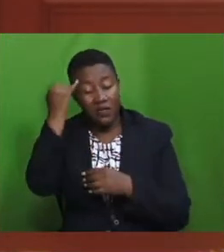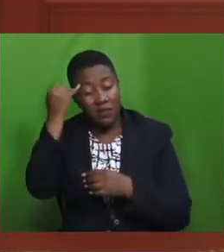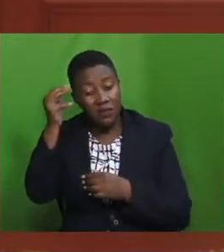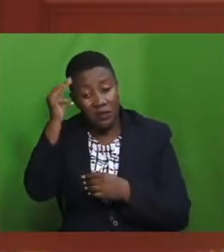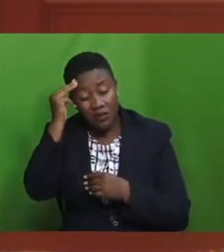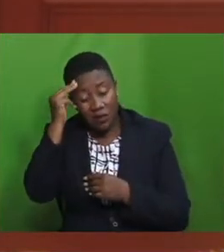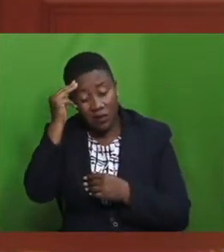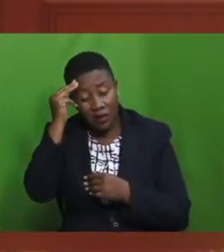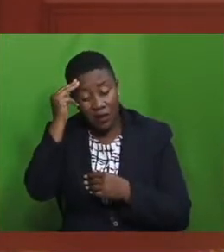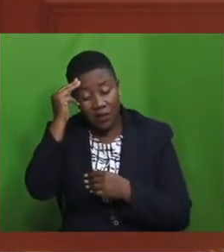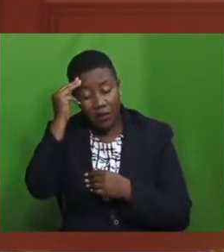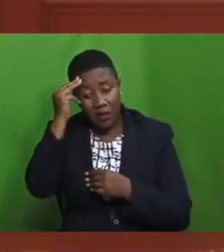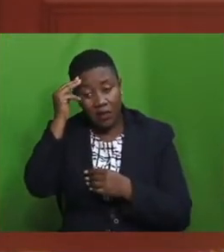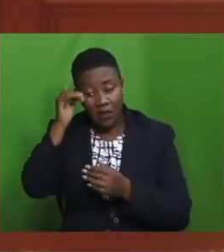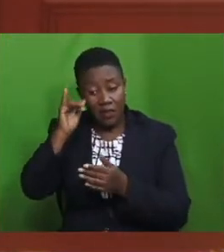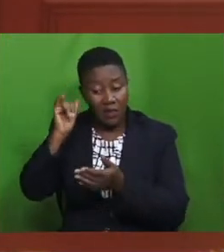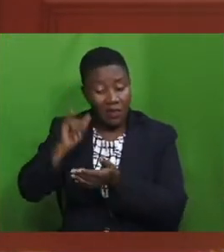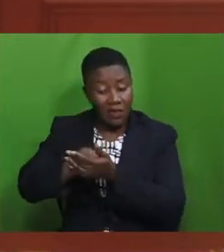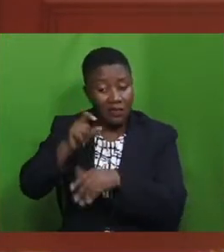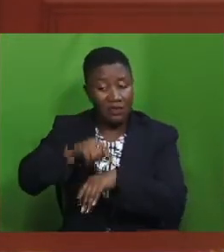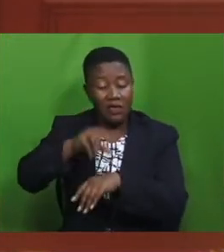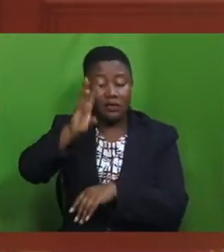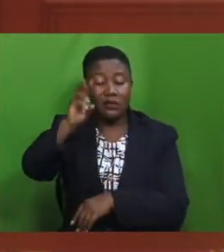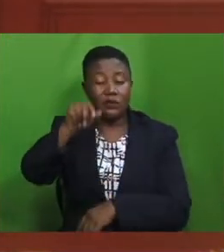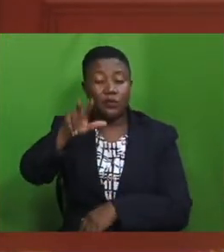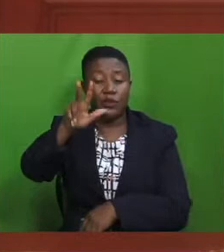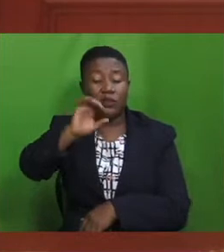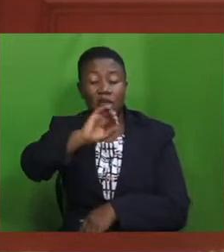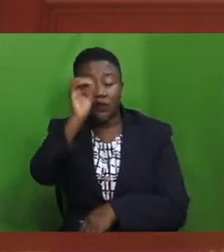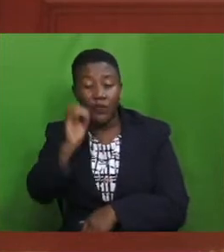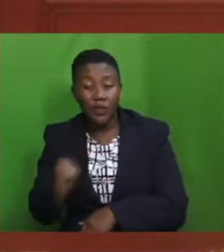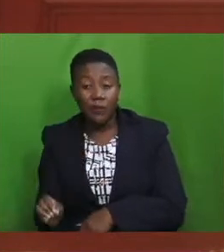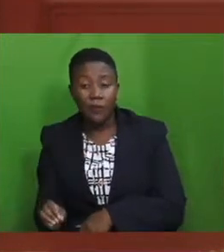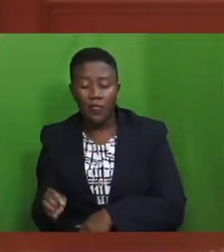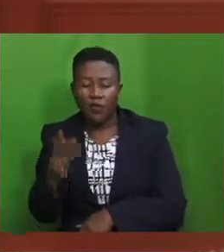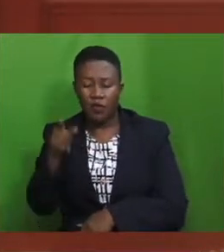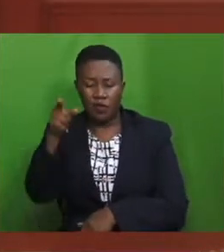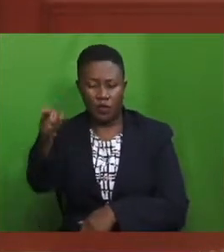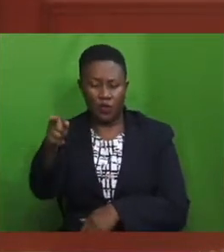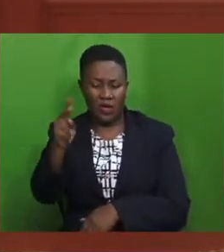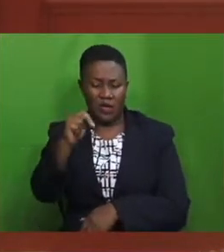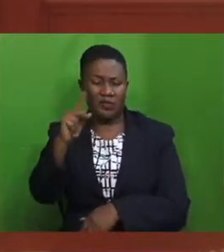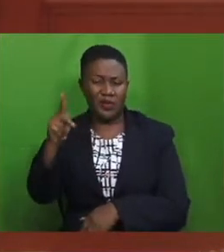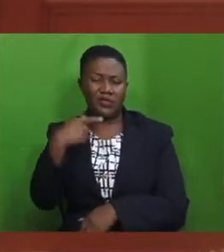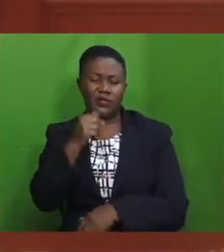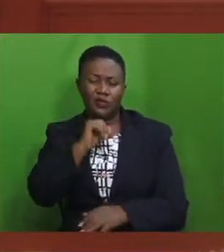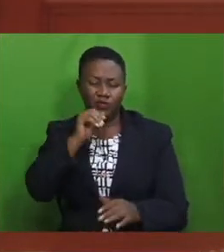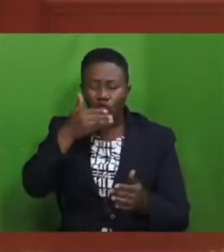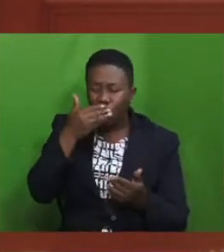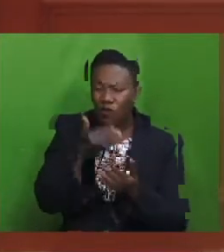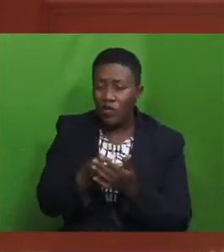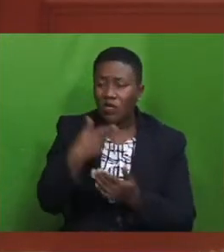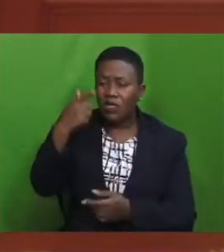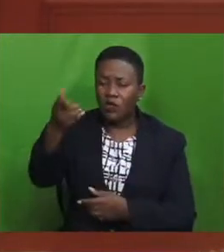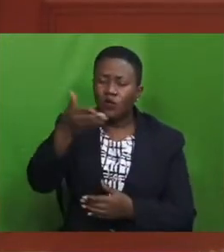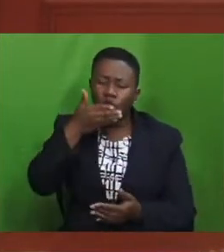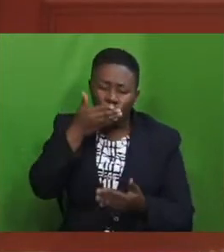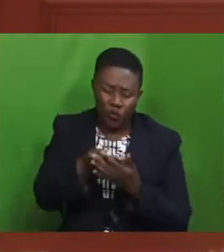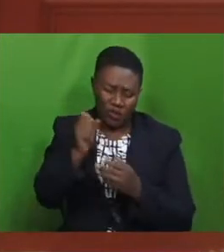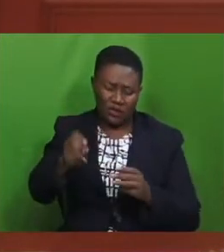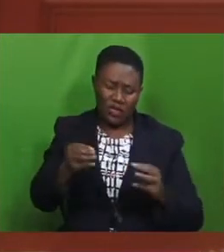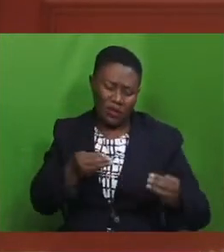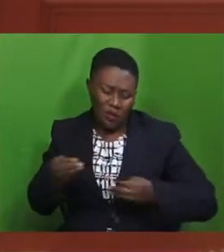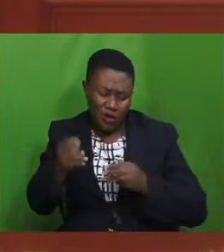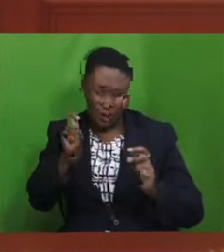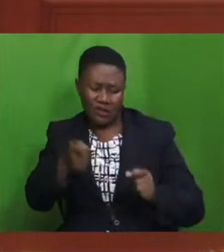was 6.3%. That you said was not good enough and that you were better and superior managers of the economy.